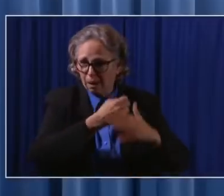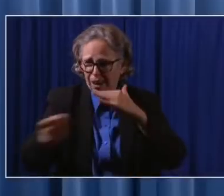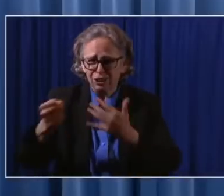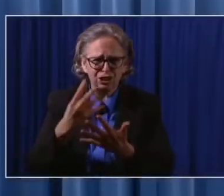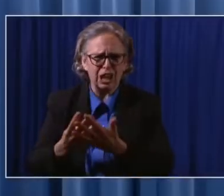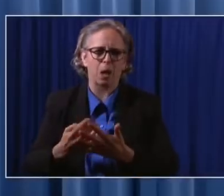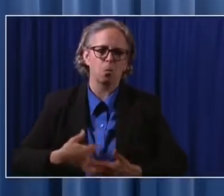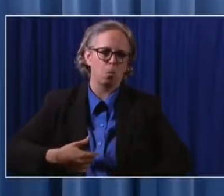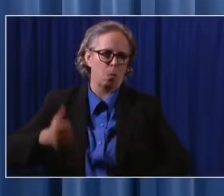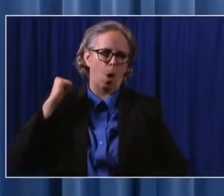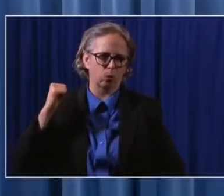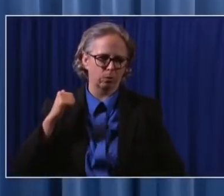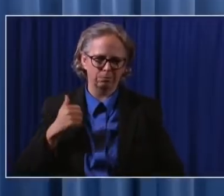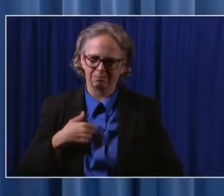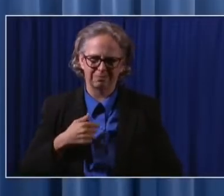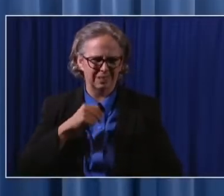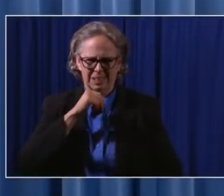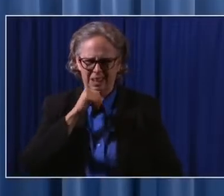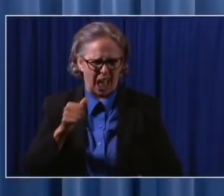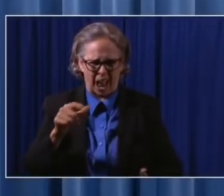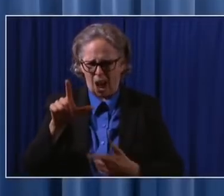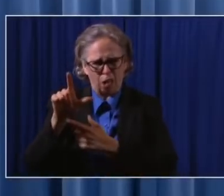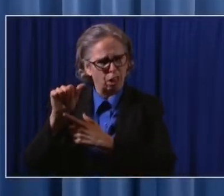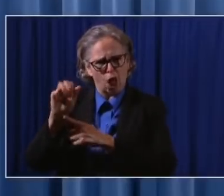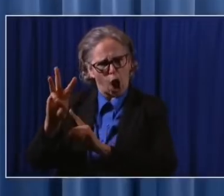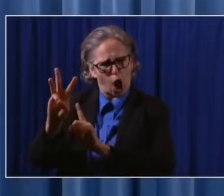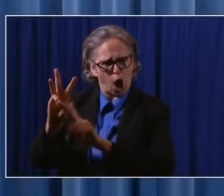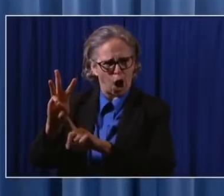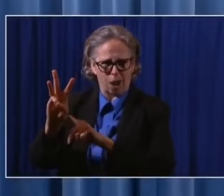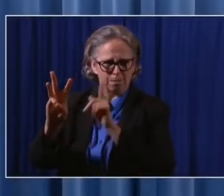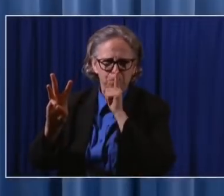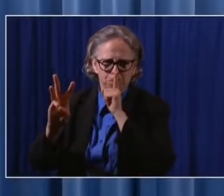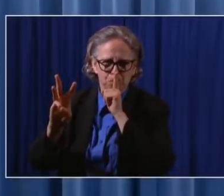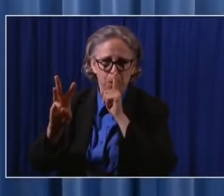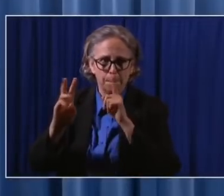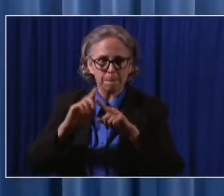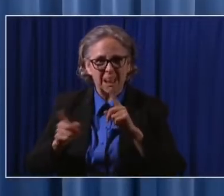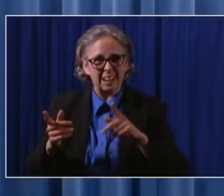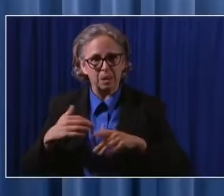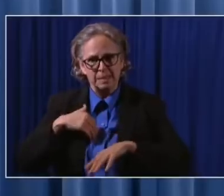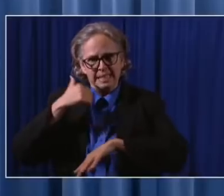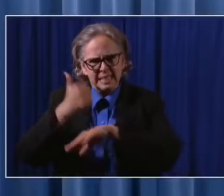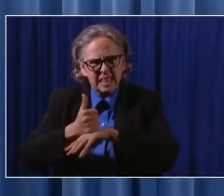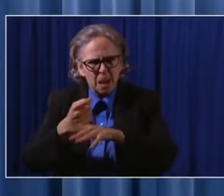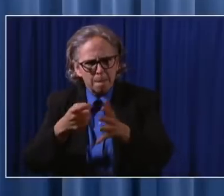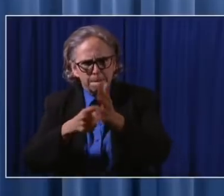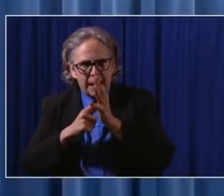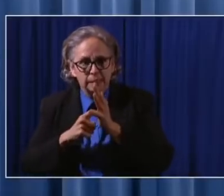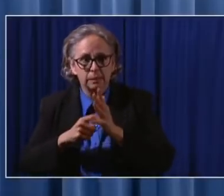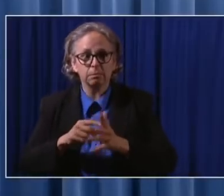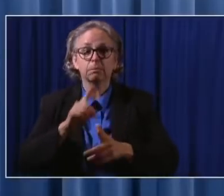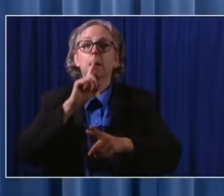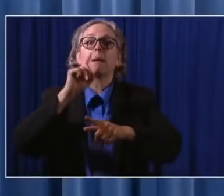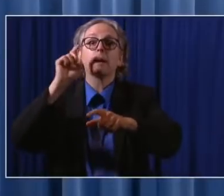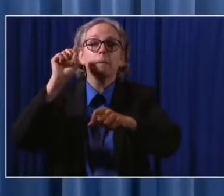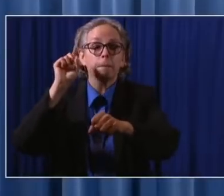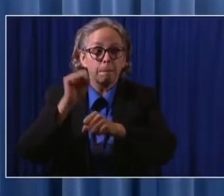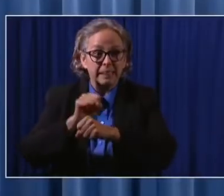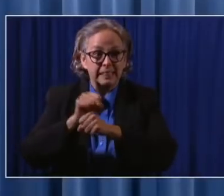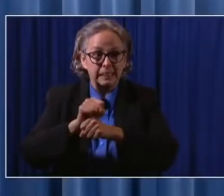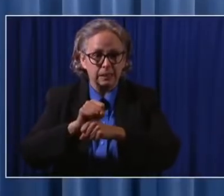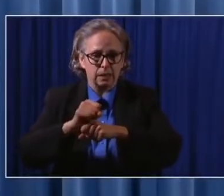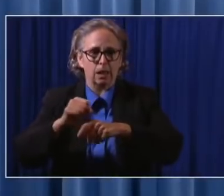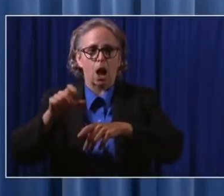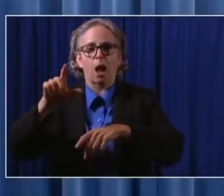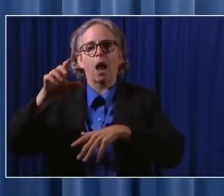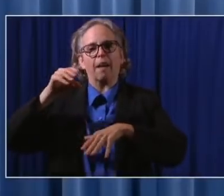law that, you know, is there to advise people what they should do. Most people will follow the